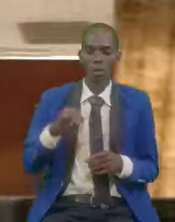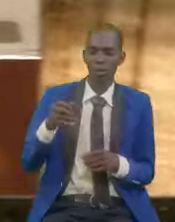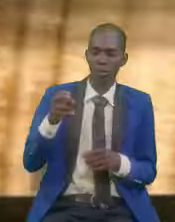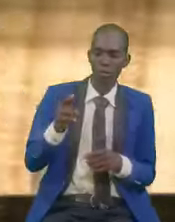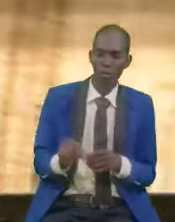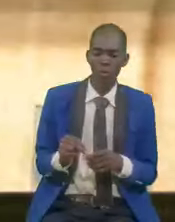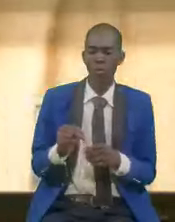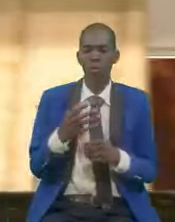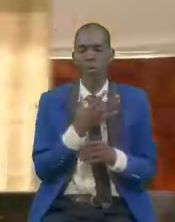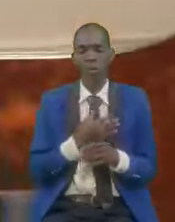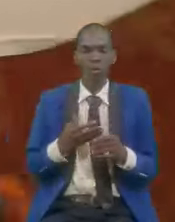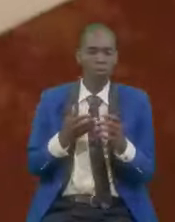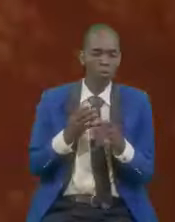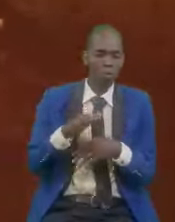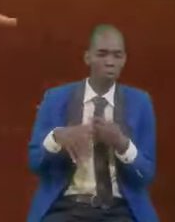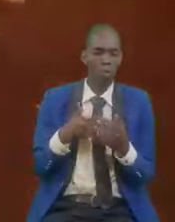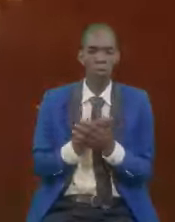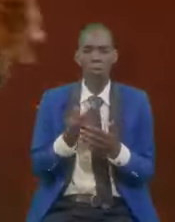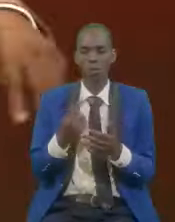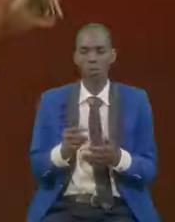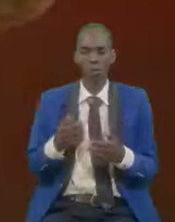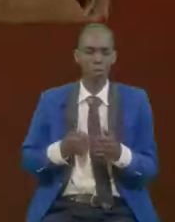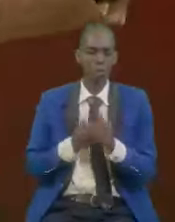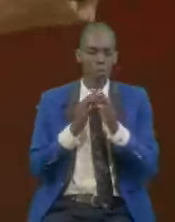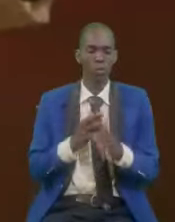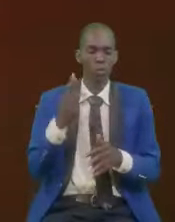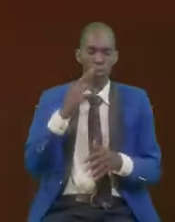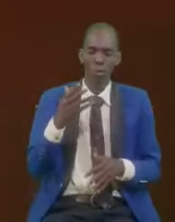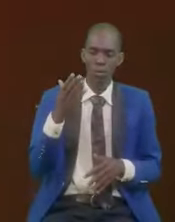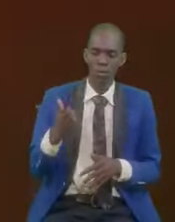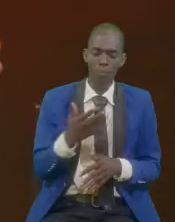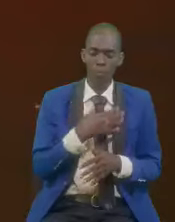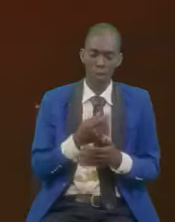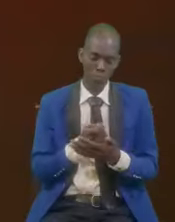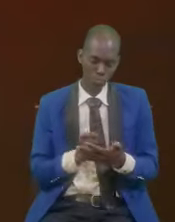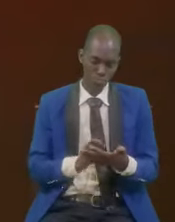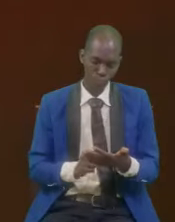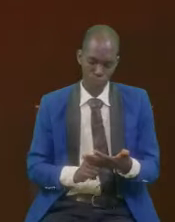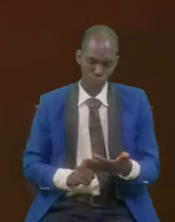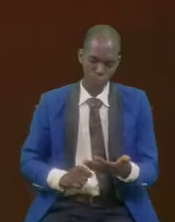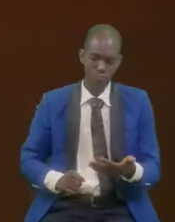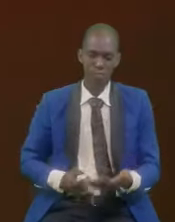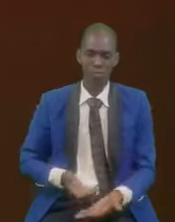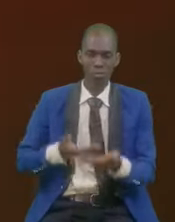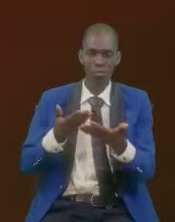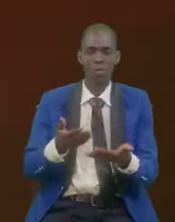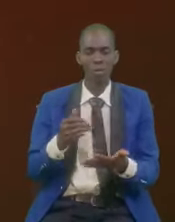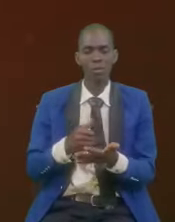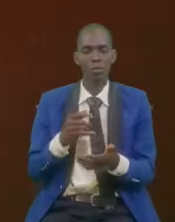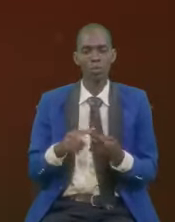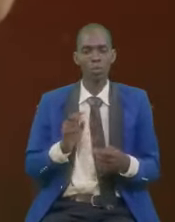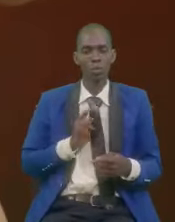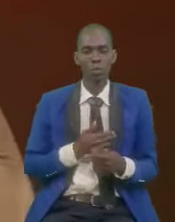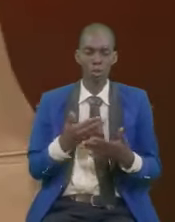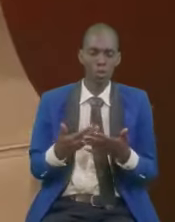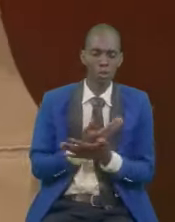were there through what they will write and give unto us, giving us the New Testament, the New Covenant.